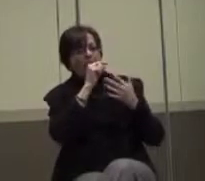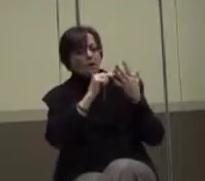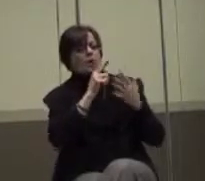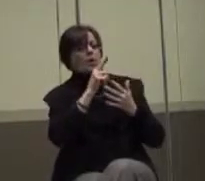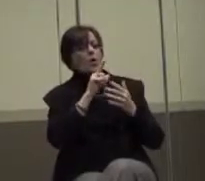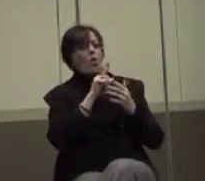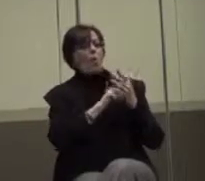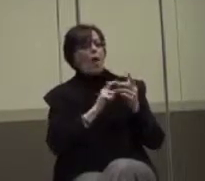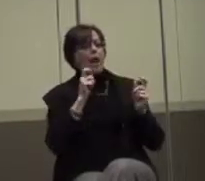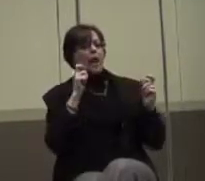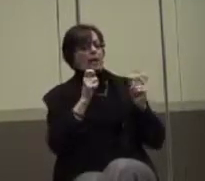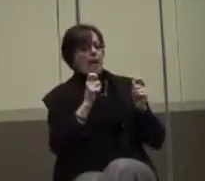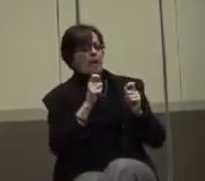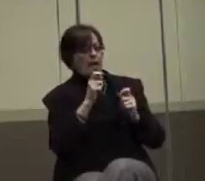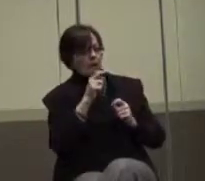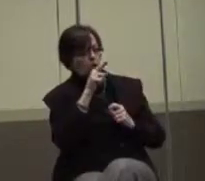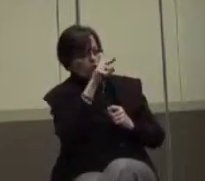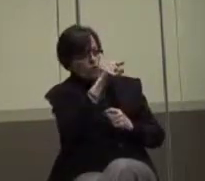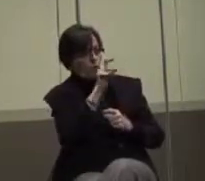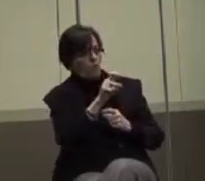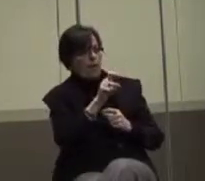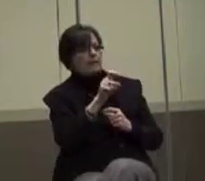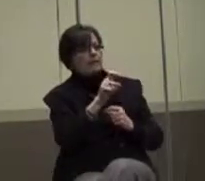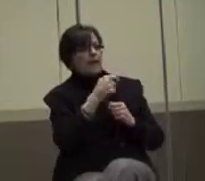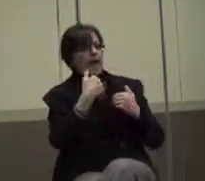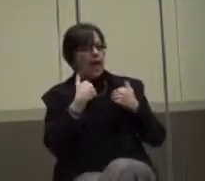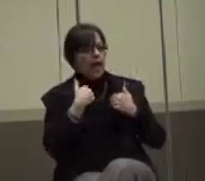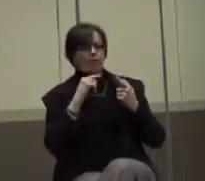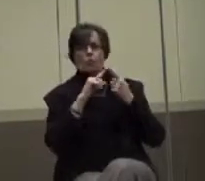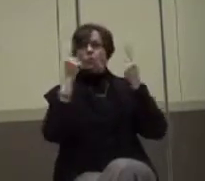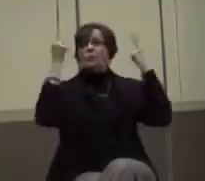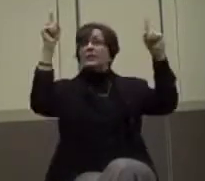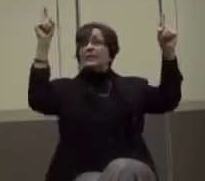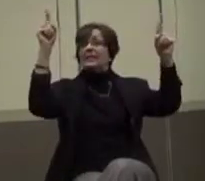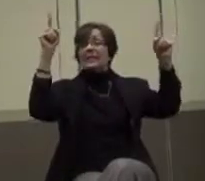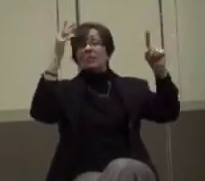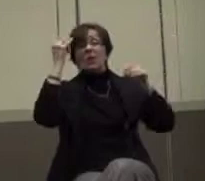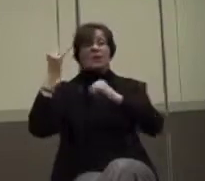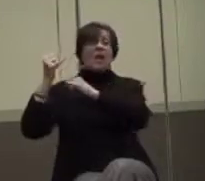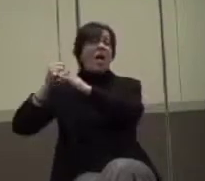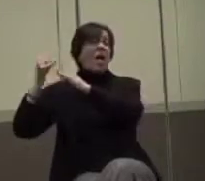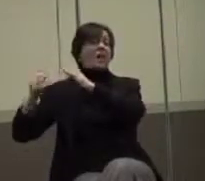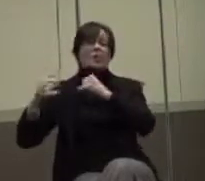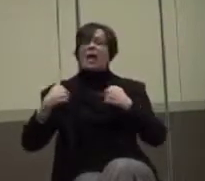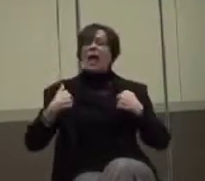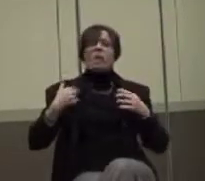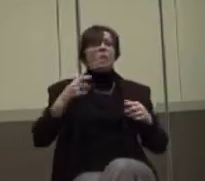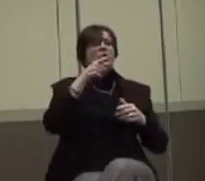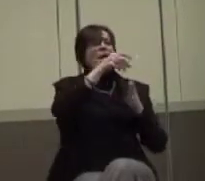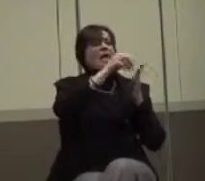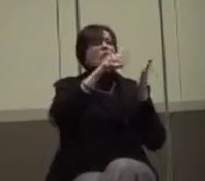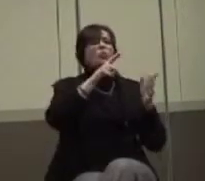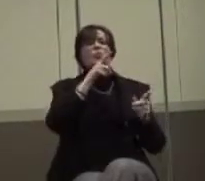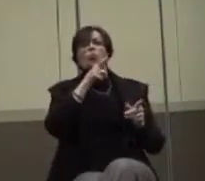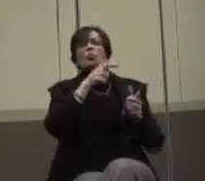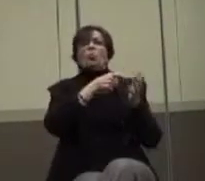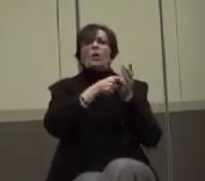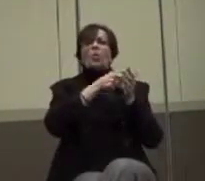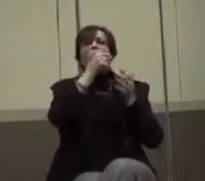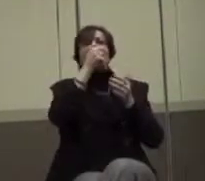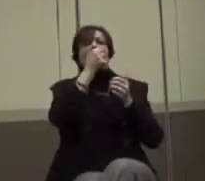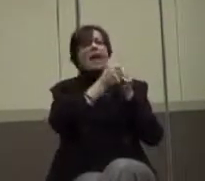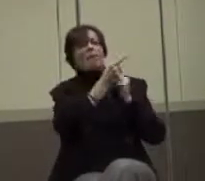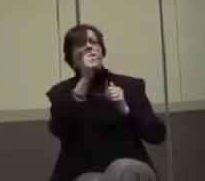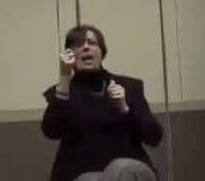do you need to have to be successful? Because ultimately, I don't want to have a student who requires everybody else to change the